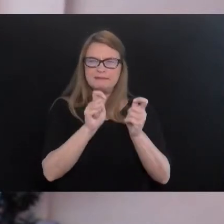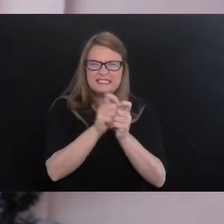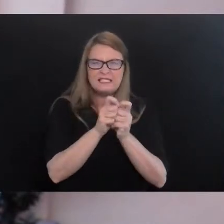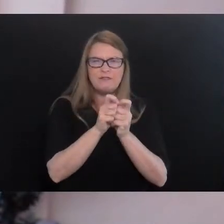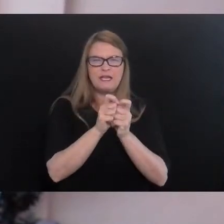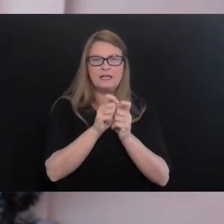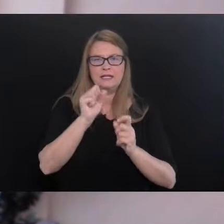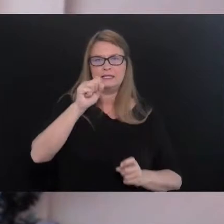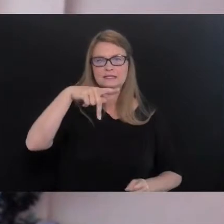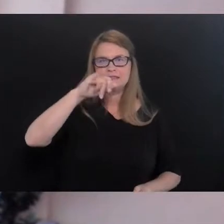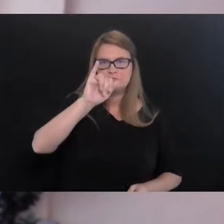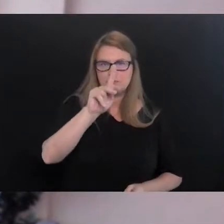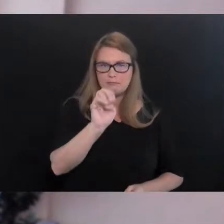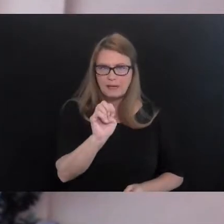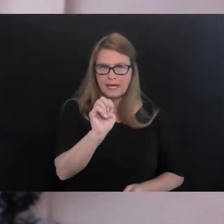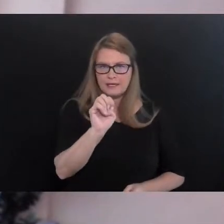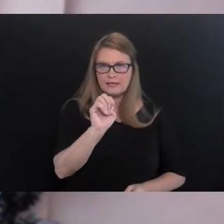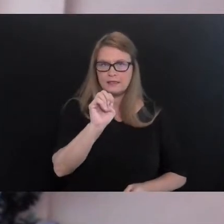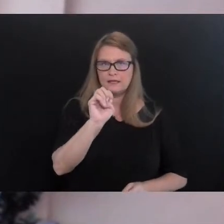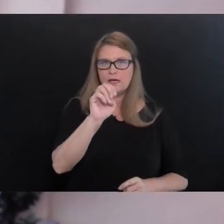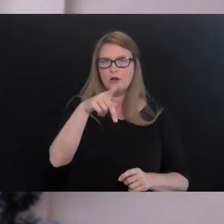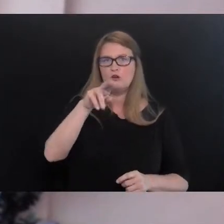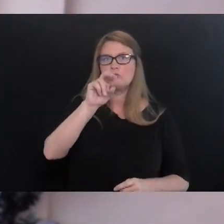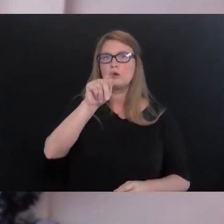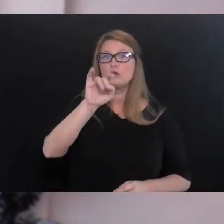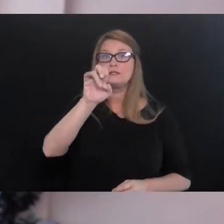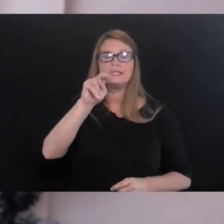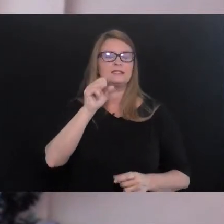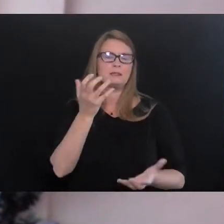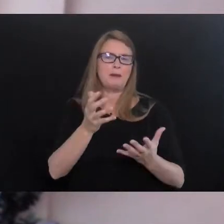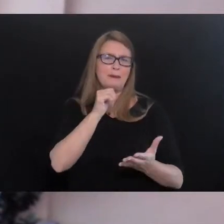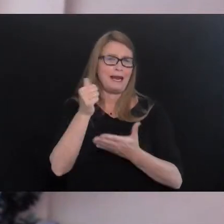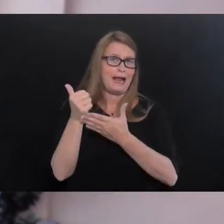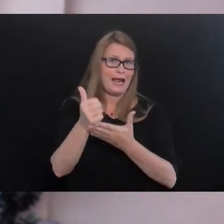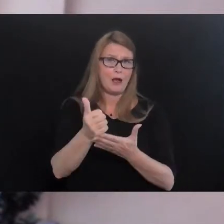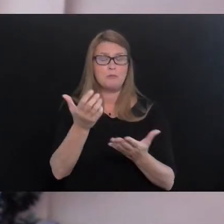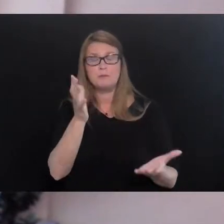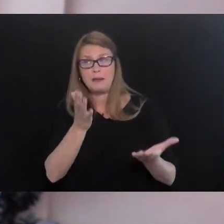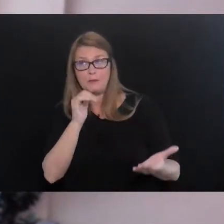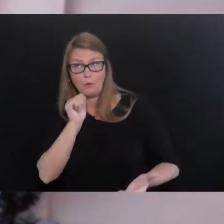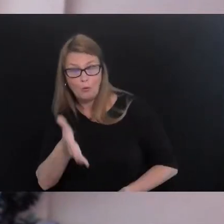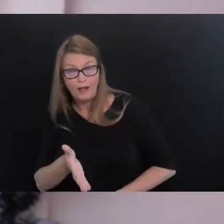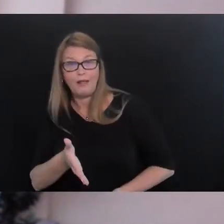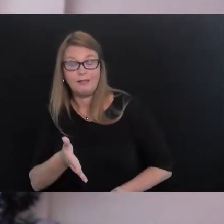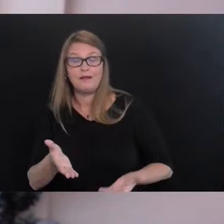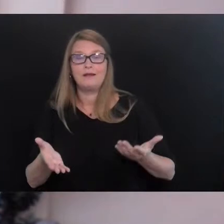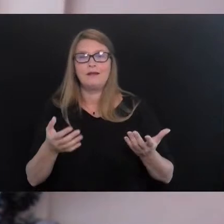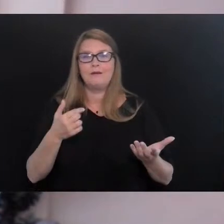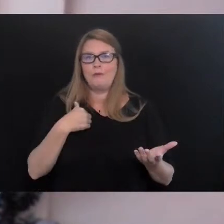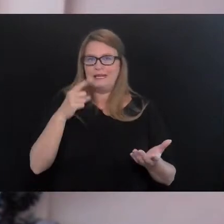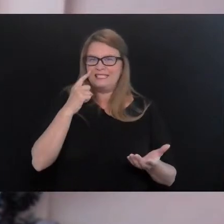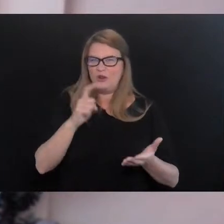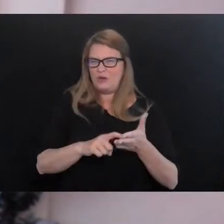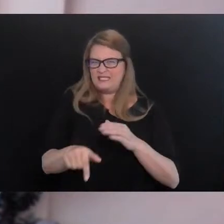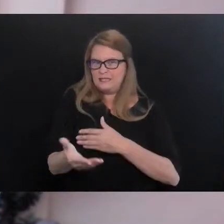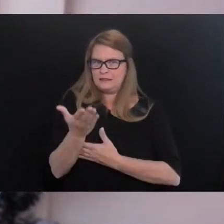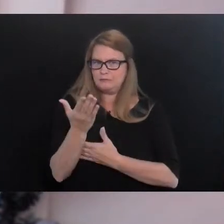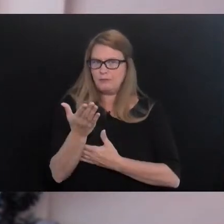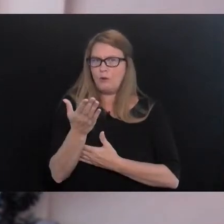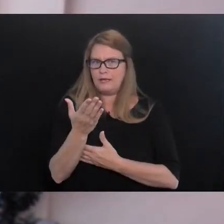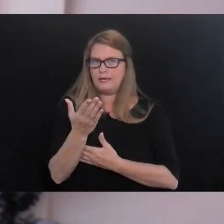spike proteins, may not work as well. And Regeneron just came out this morning and said that they found that